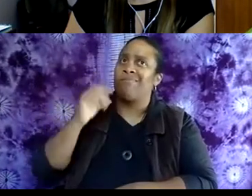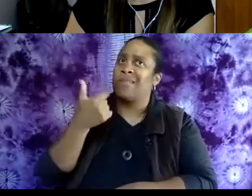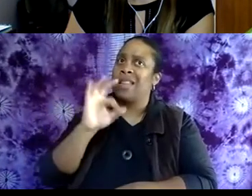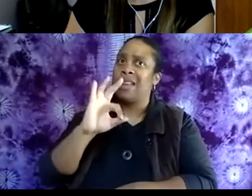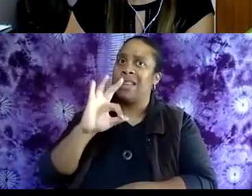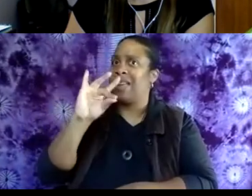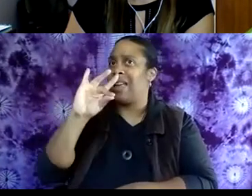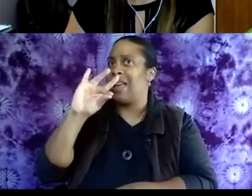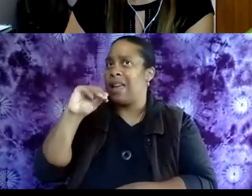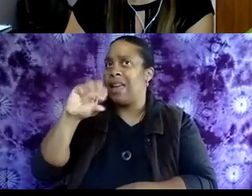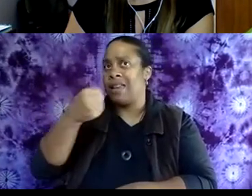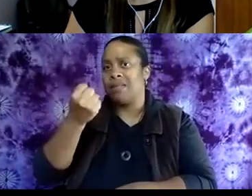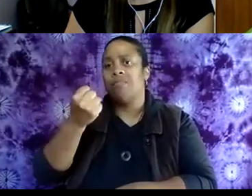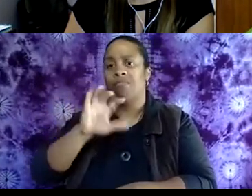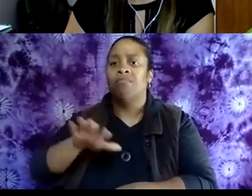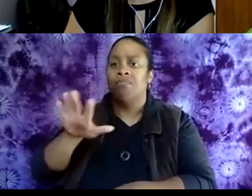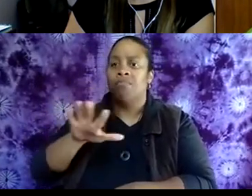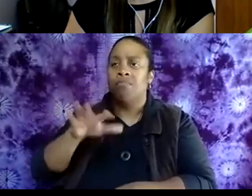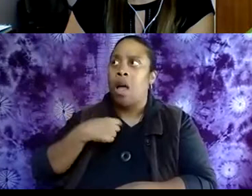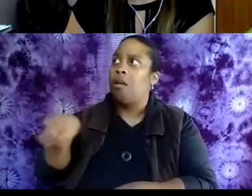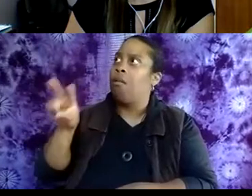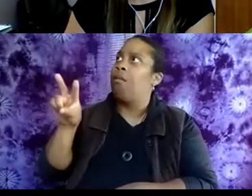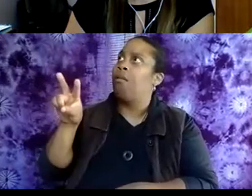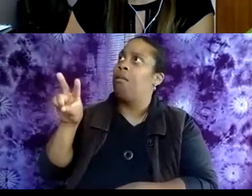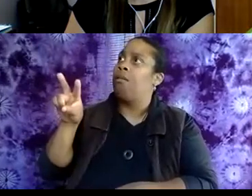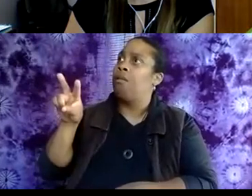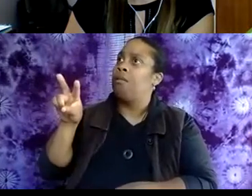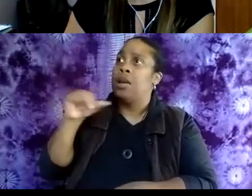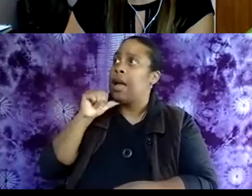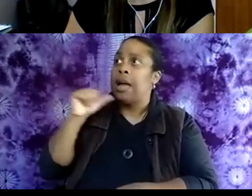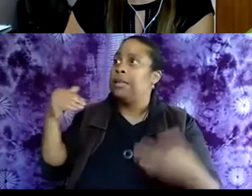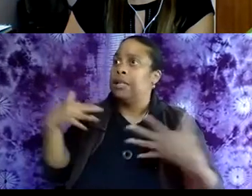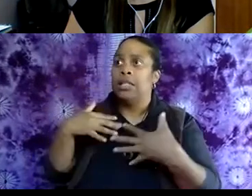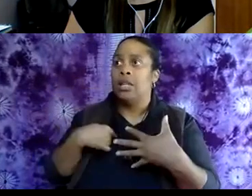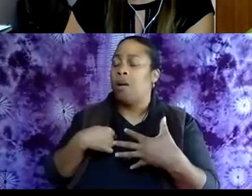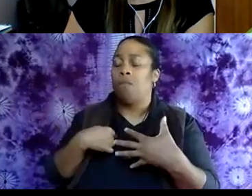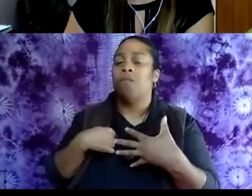and I looked up and it didn't scare me.